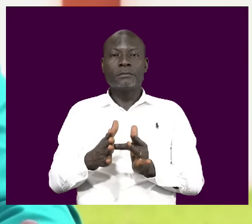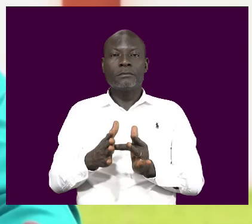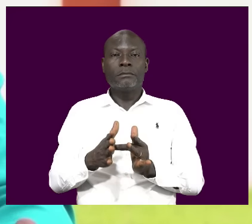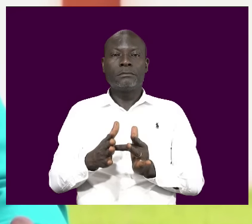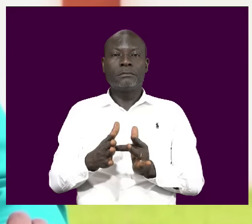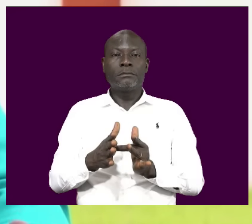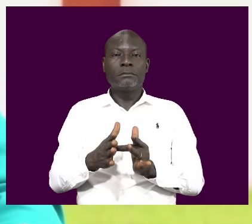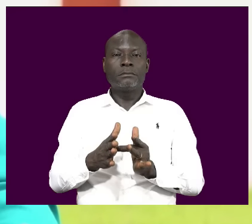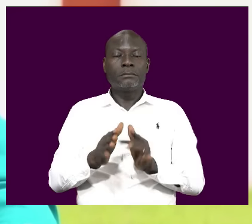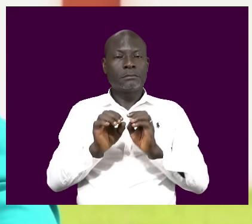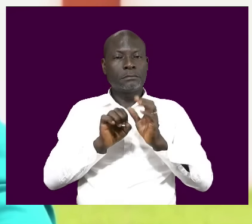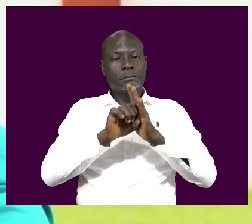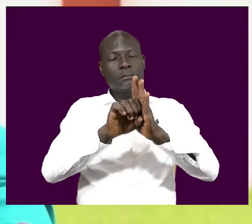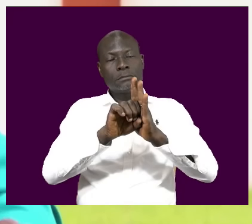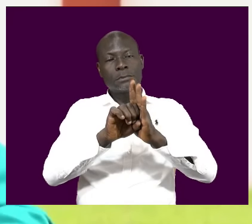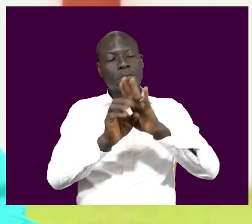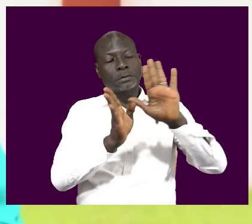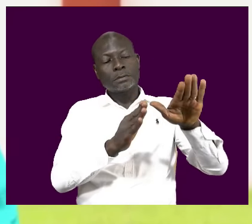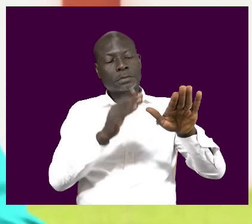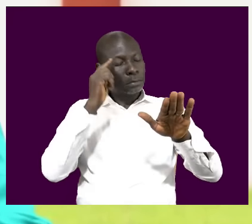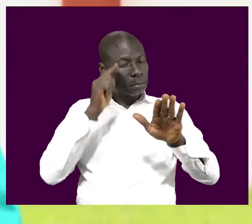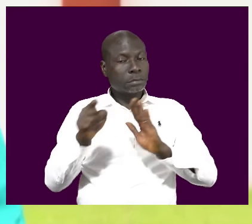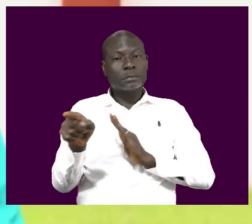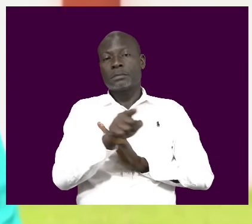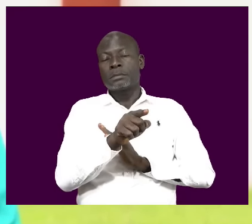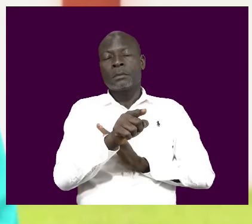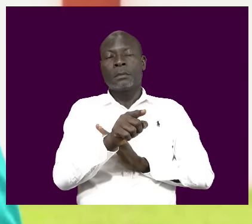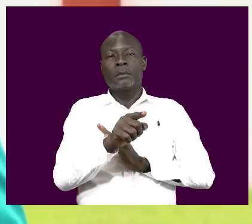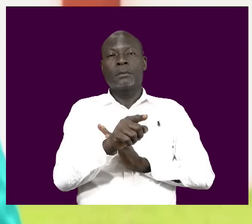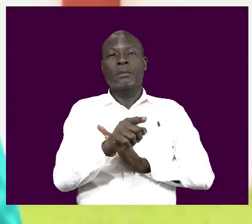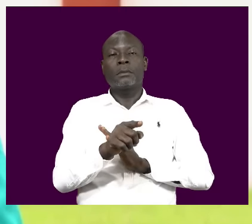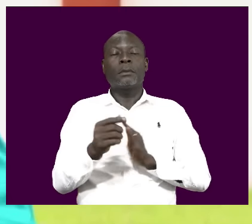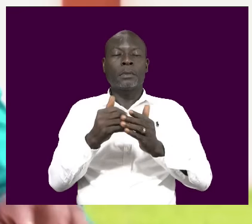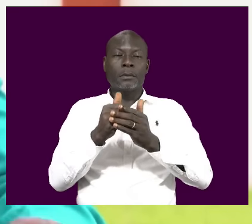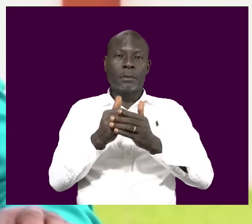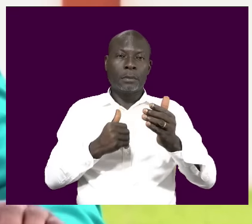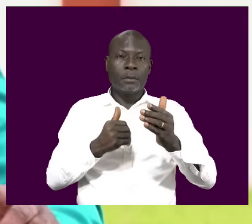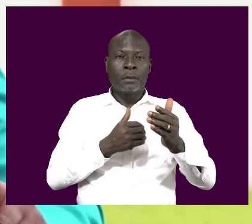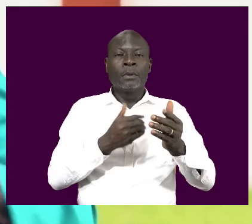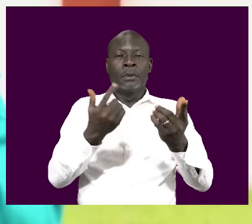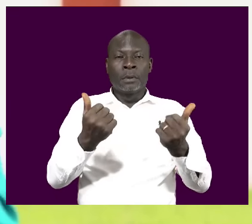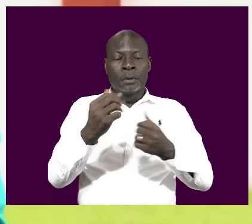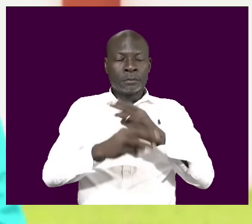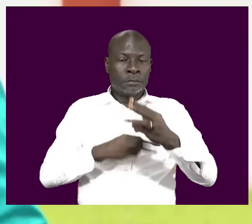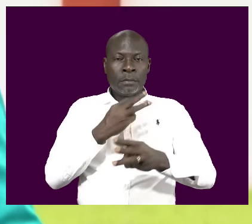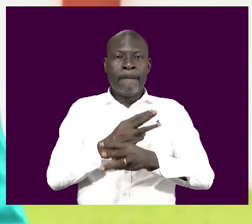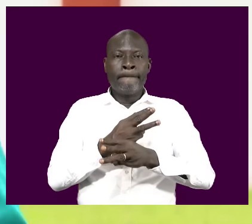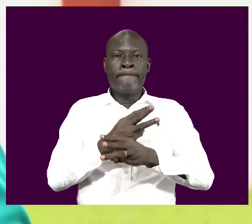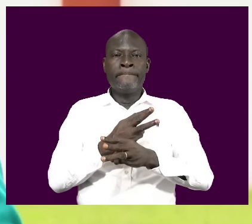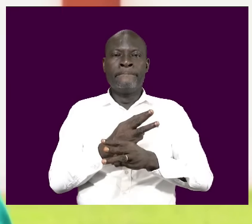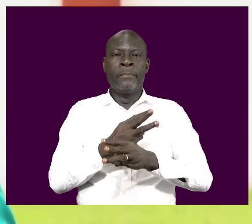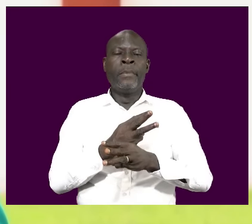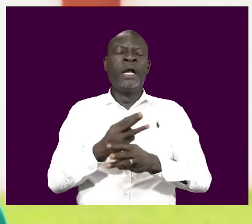example no bible se ogyaaye a ode emaaye no ansa na obeba ewiase mpo no na yedi kan